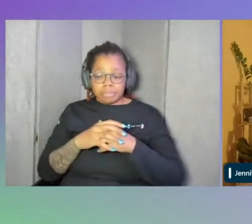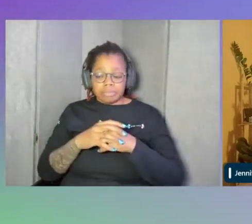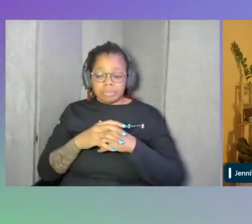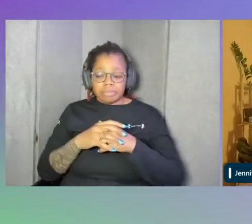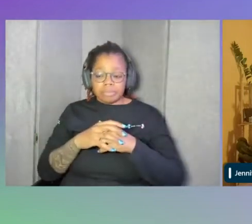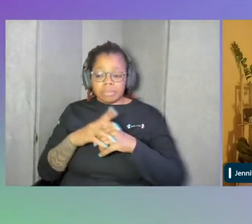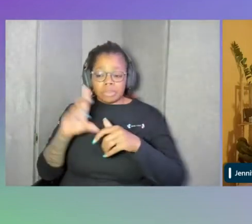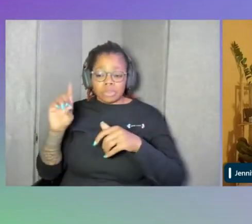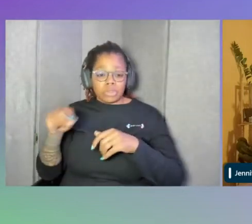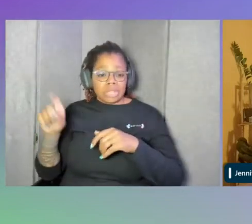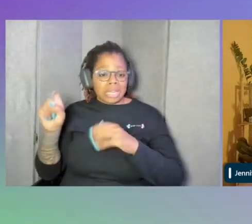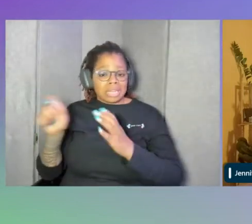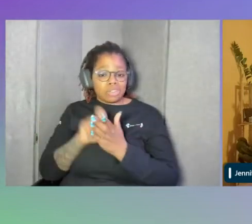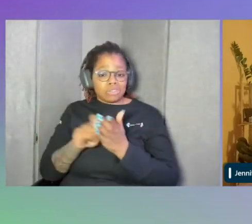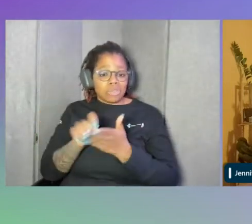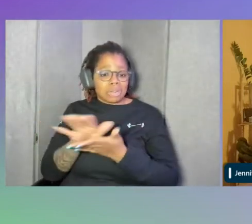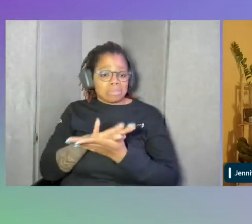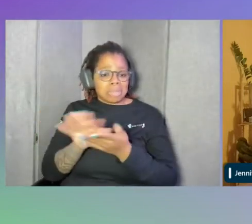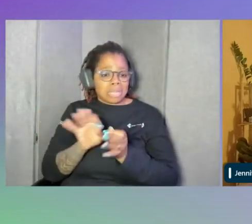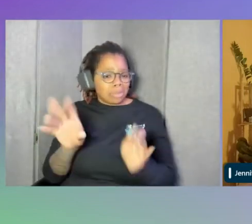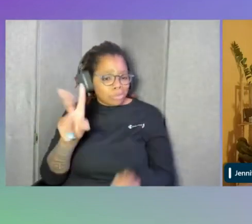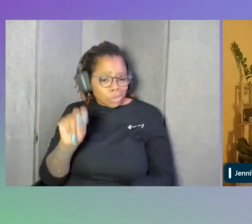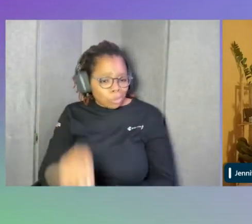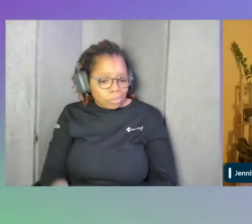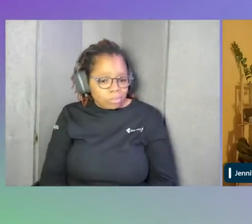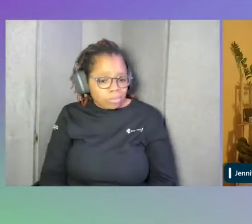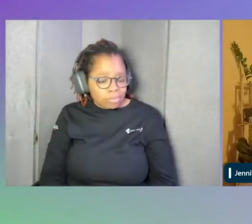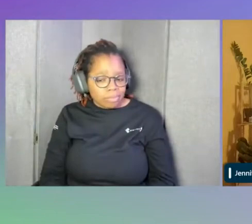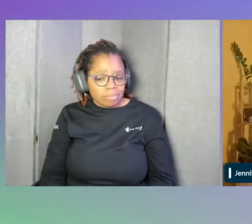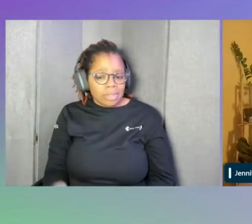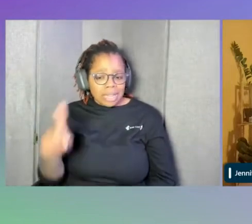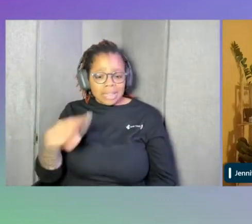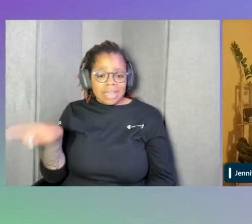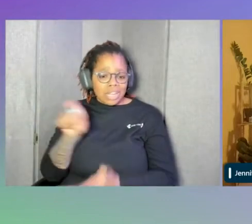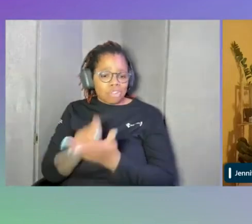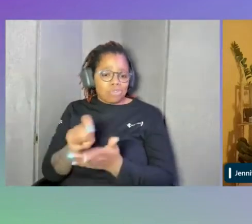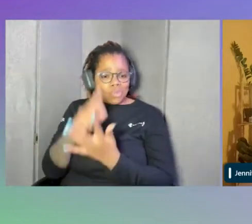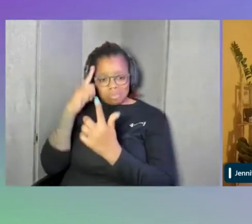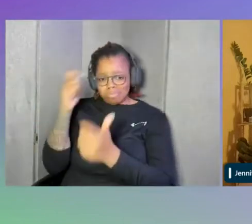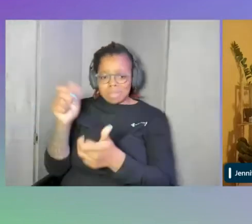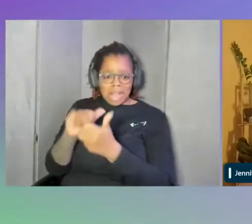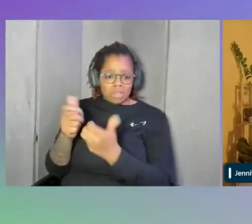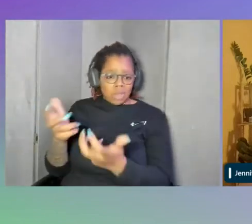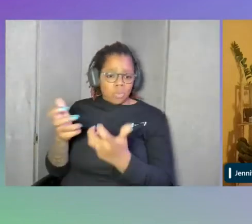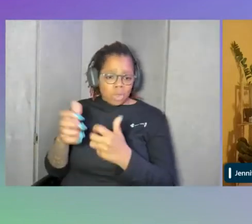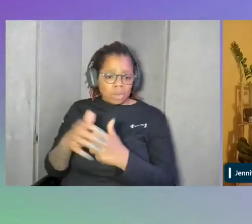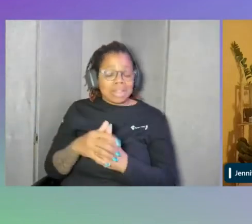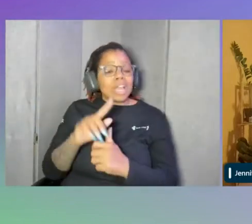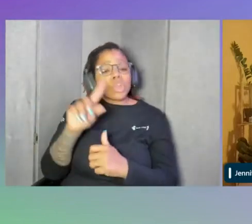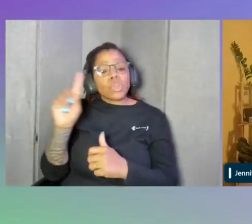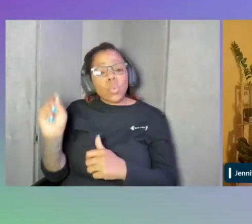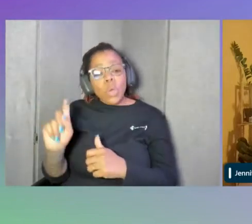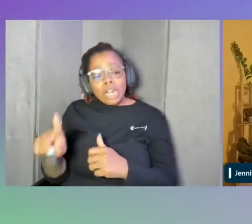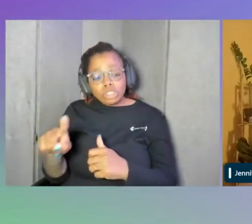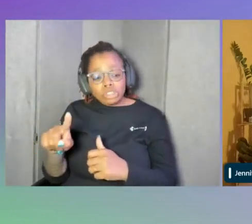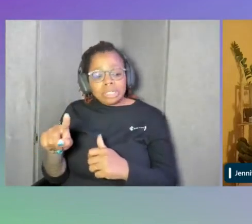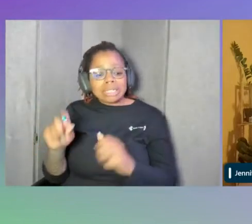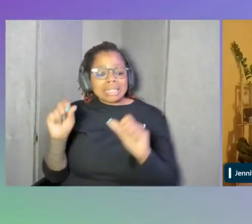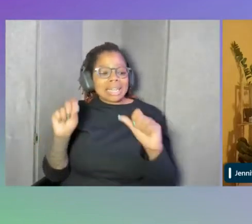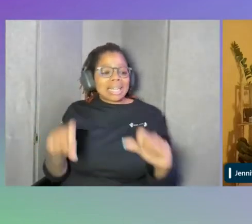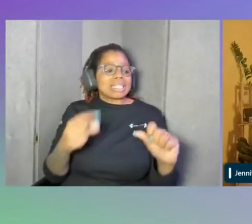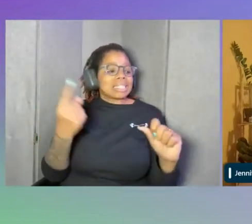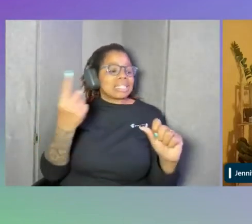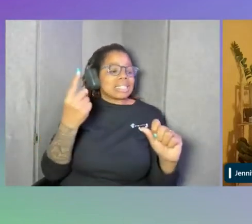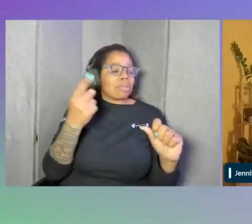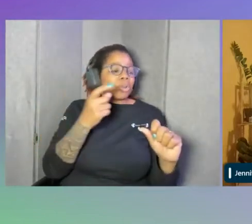Do they need to write it in plain language? No. They can write it the way they want it. The question is, can somebody